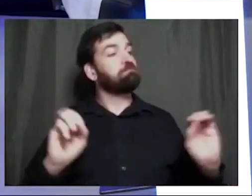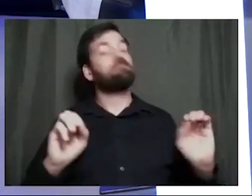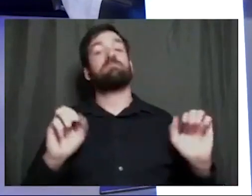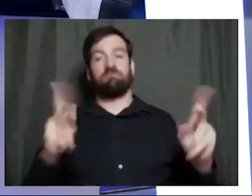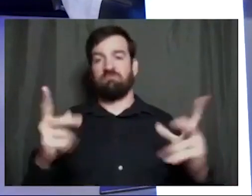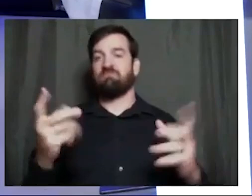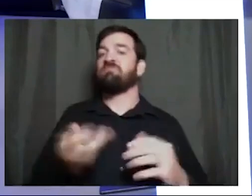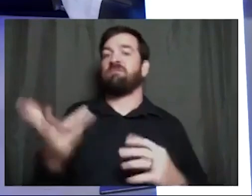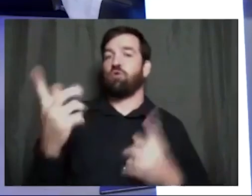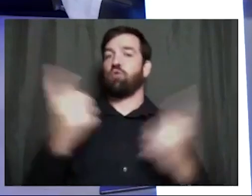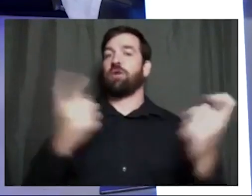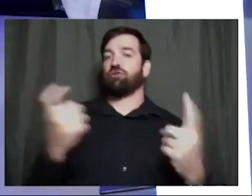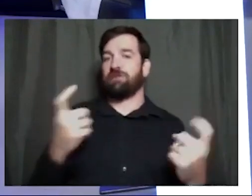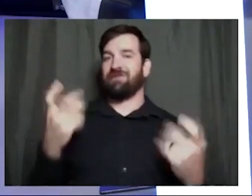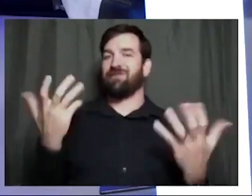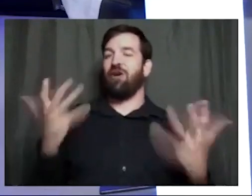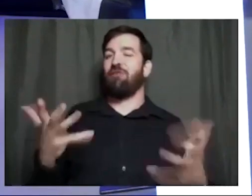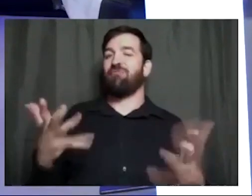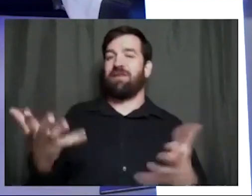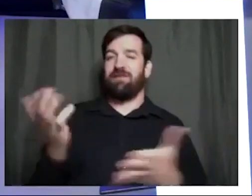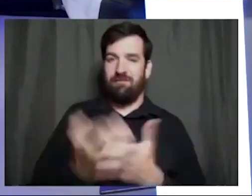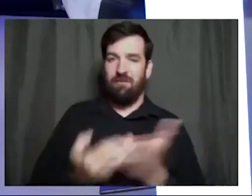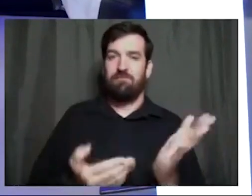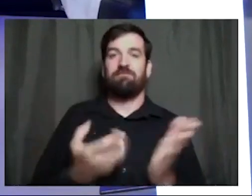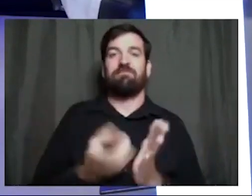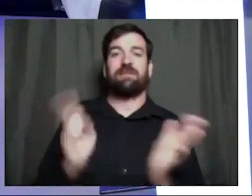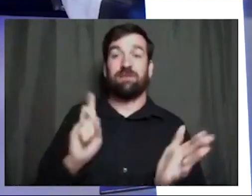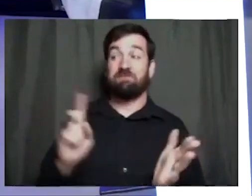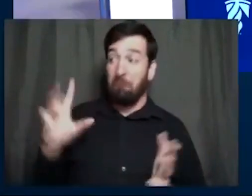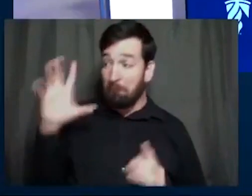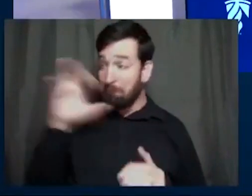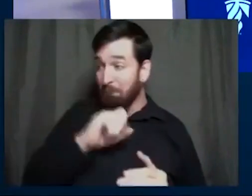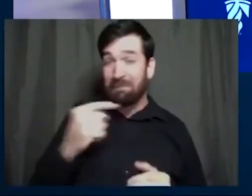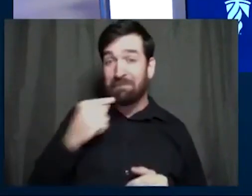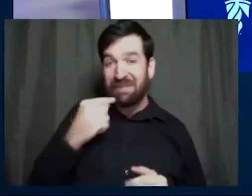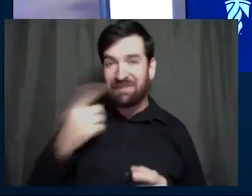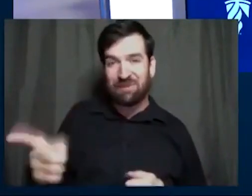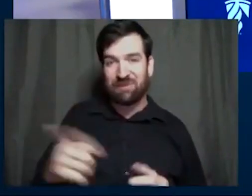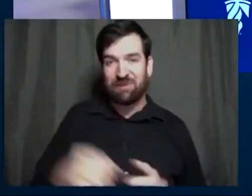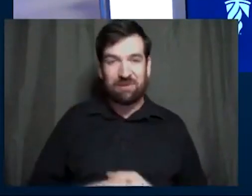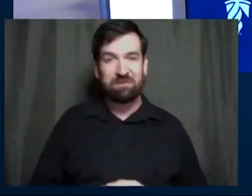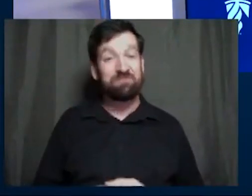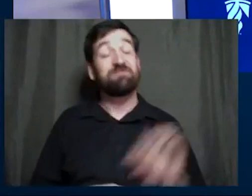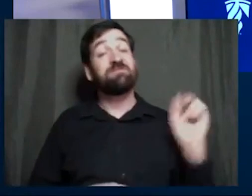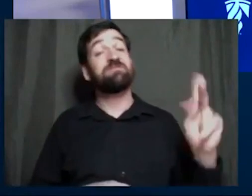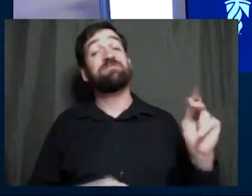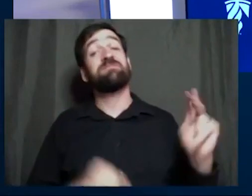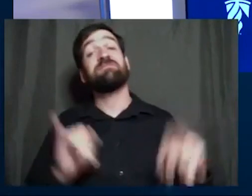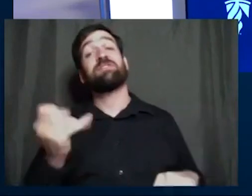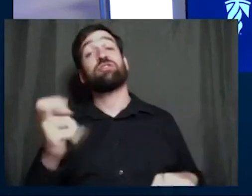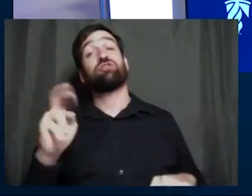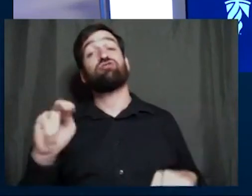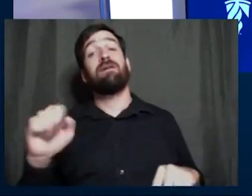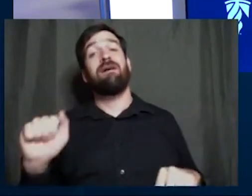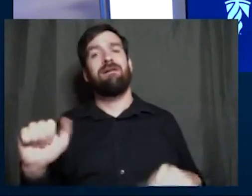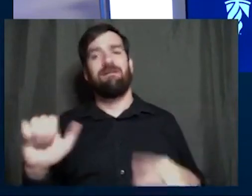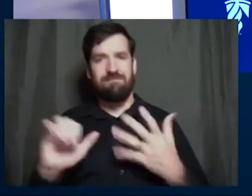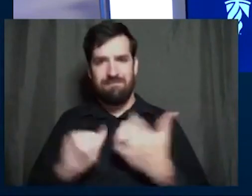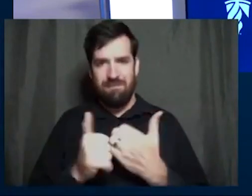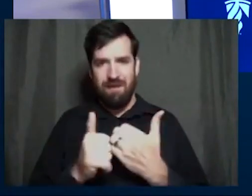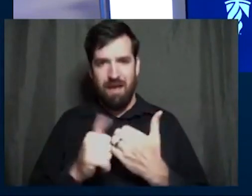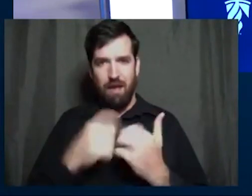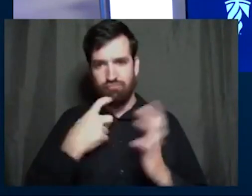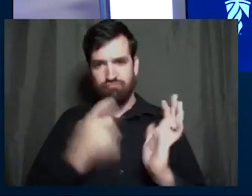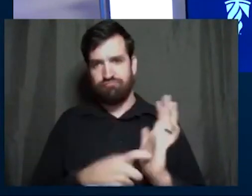Already have some from last week, so they missed you while you were gone. So, okay, so Jenna, just how did you come to discover that Hazel